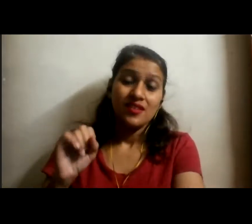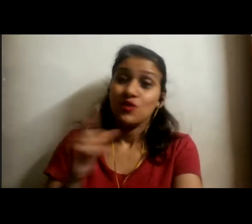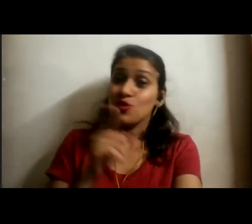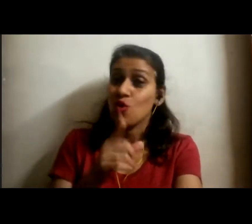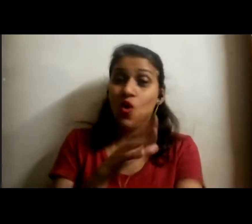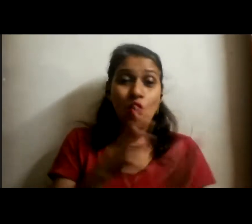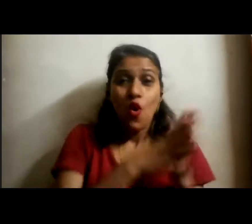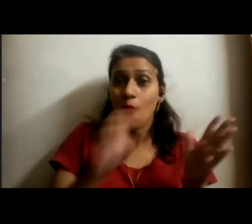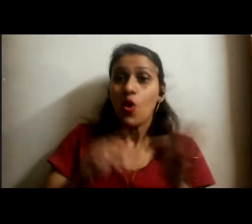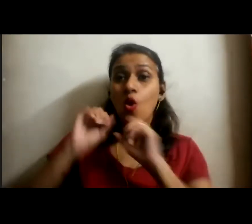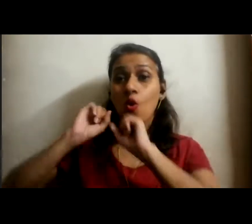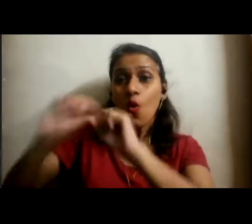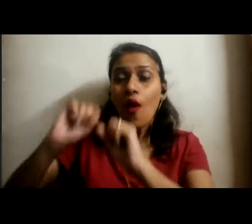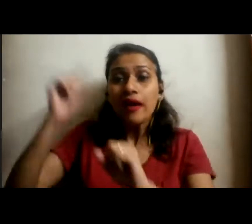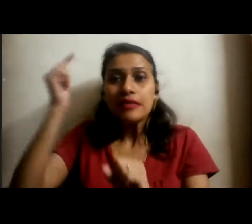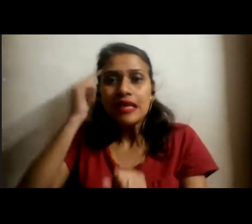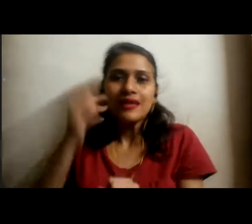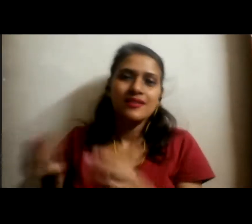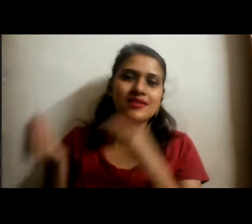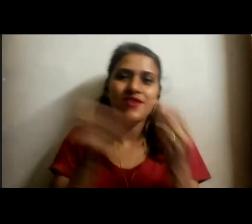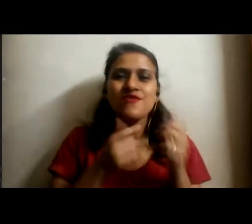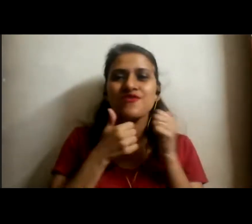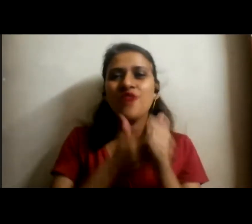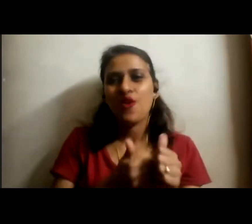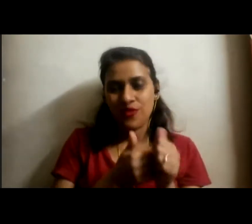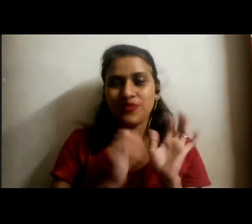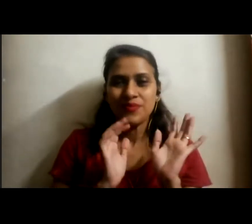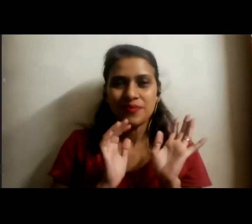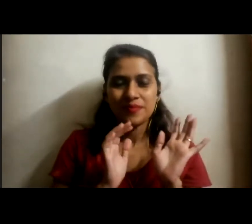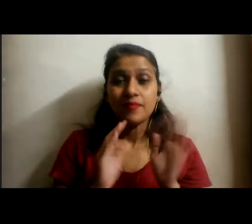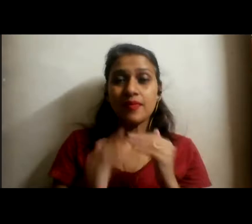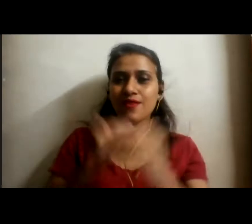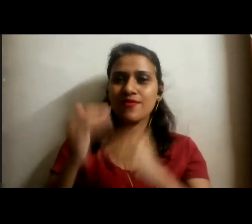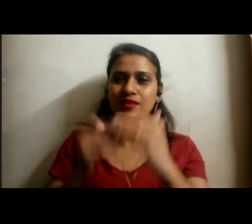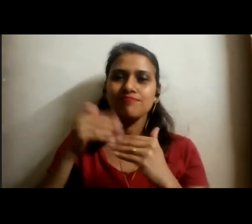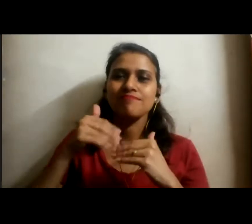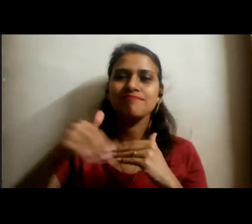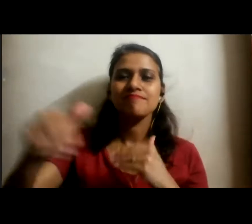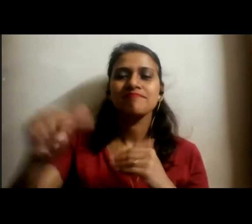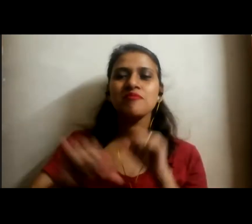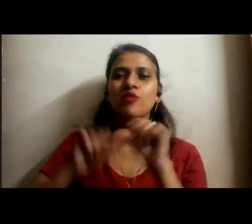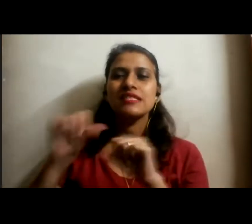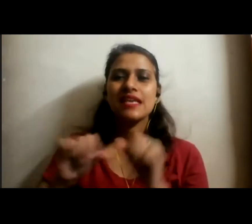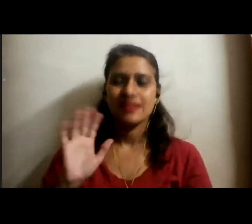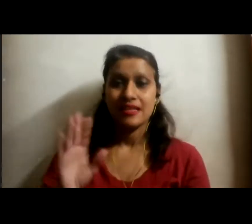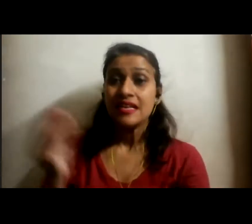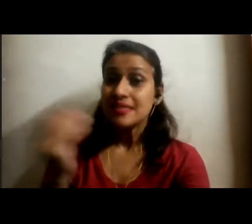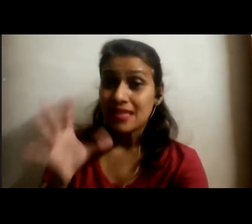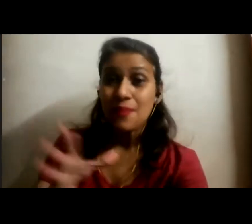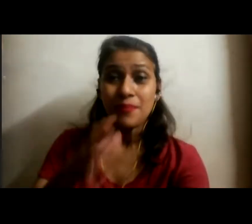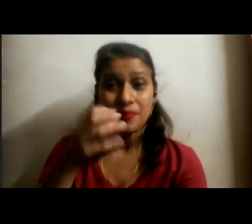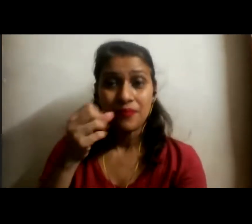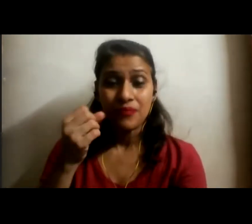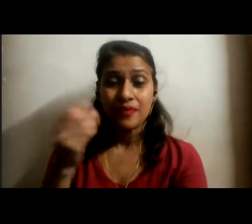will give your own sentences, and then you will further proceed with it. So to sum it up, to put it very